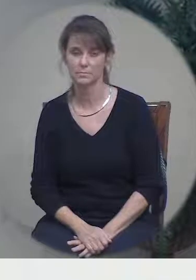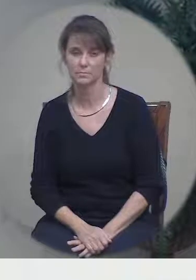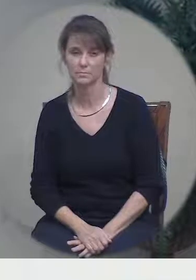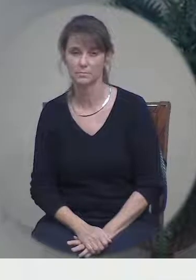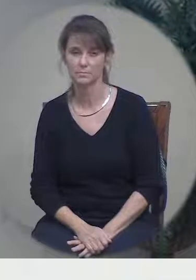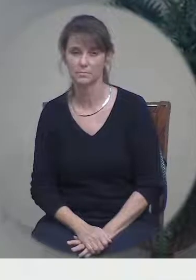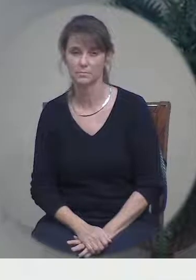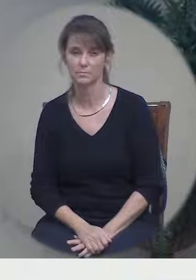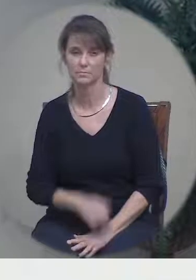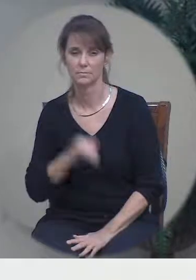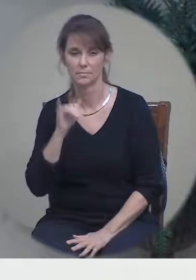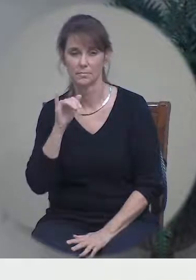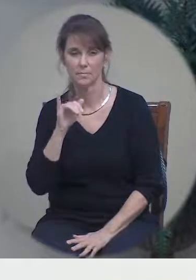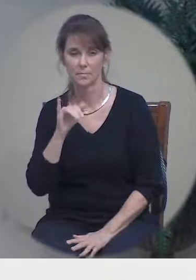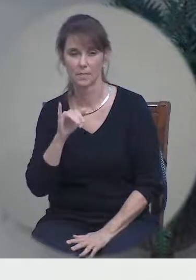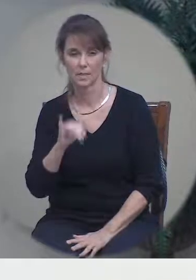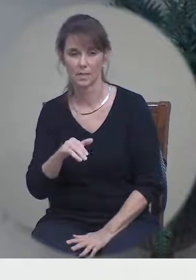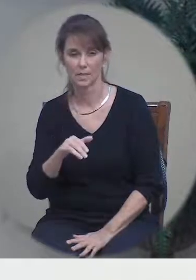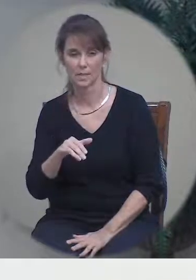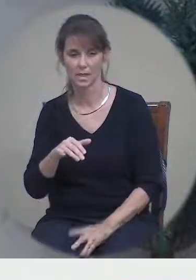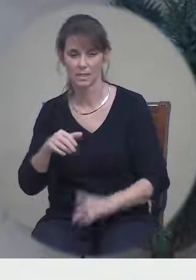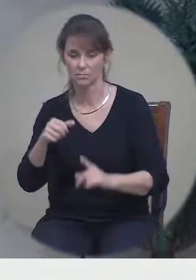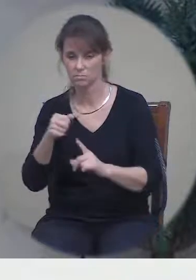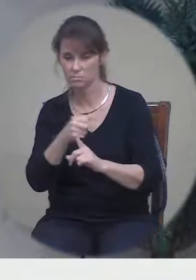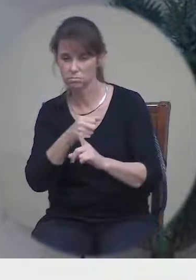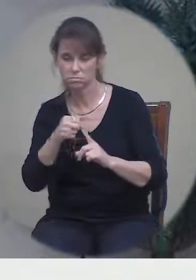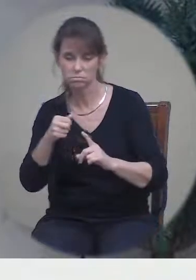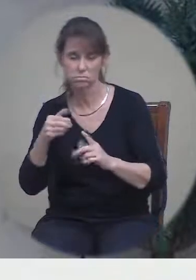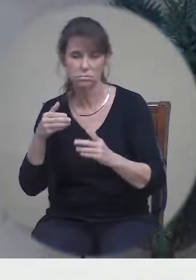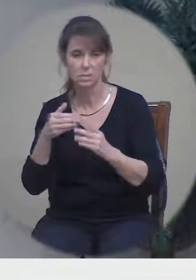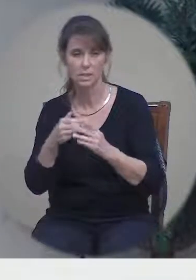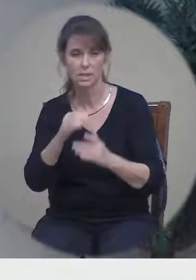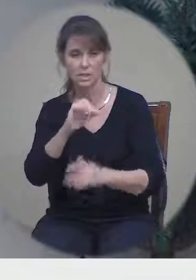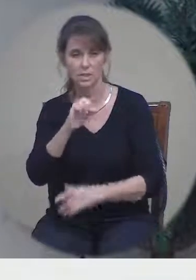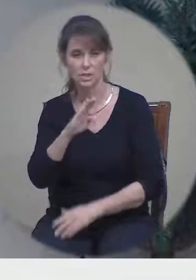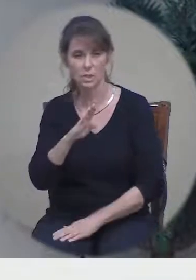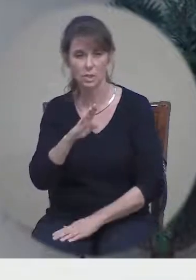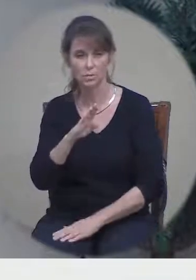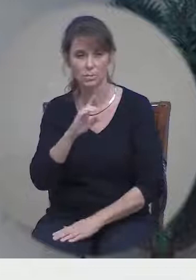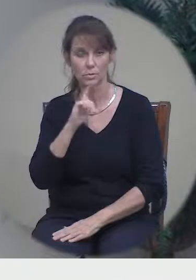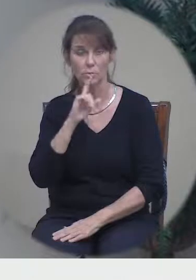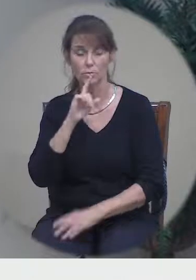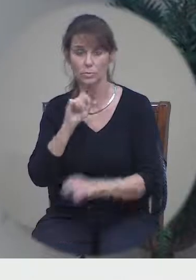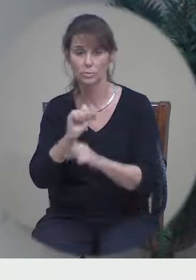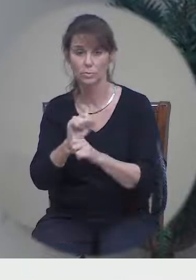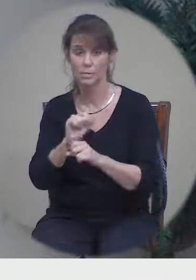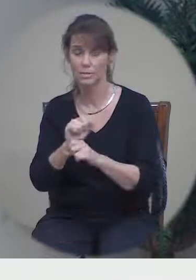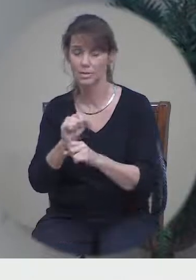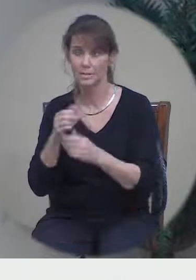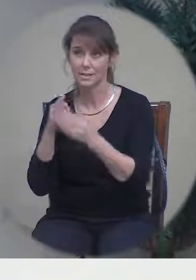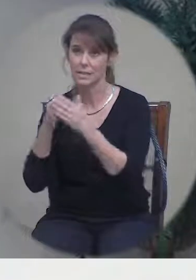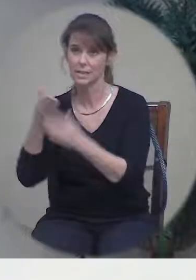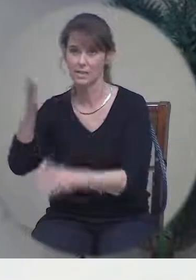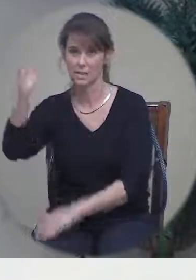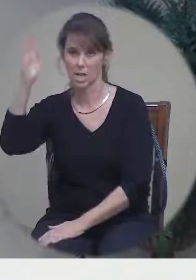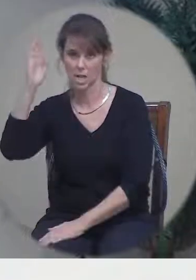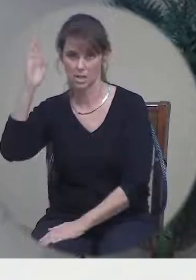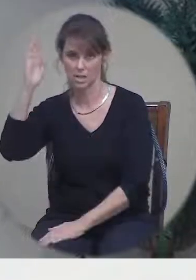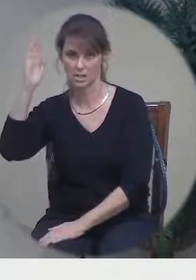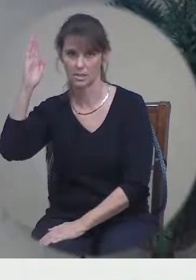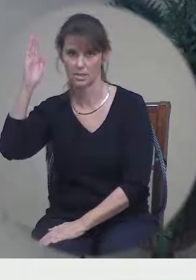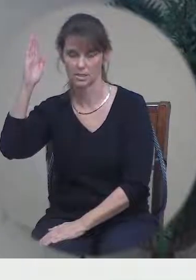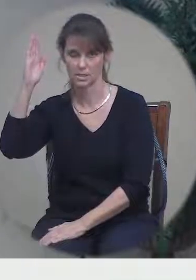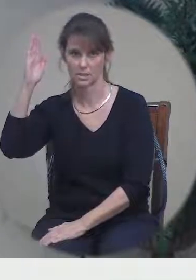thus ultimately an assault on the integrity of God. He was claiming that God had bribed the